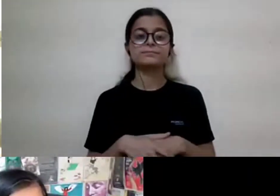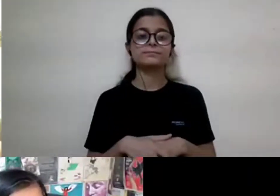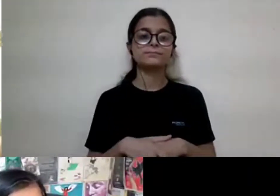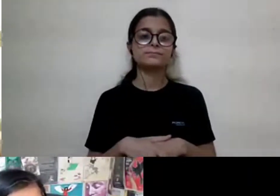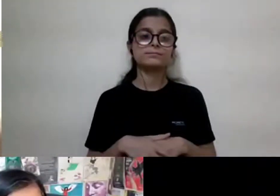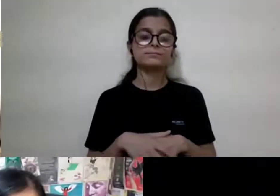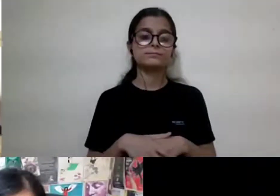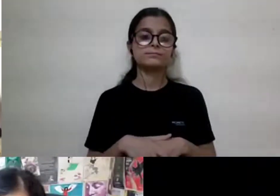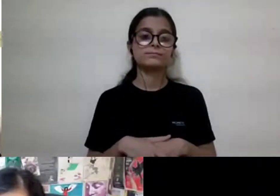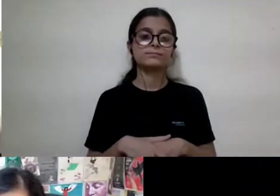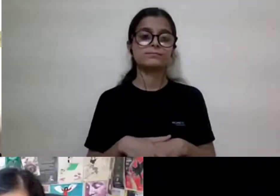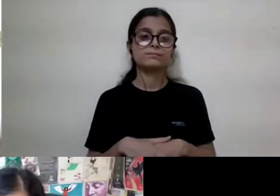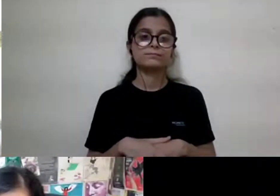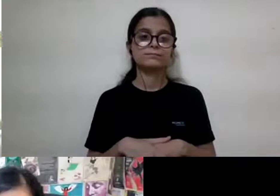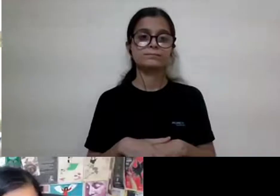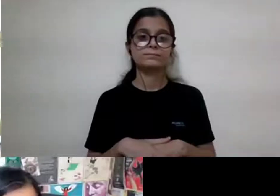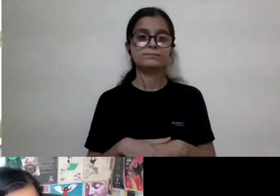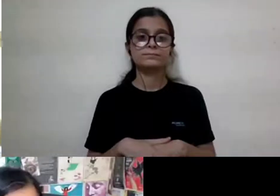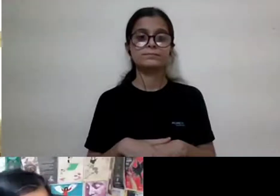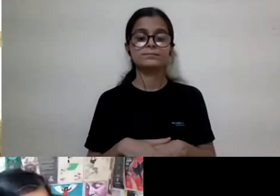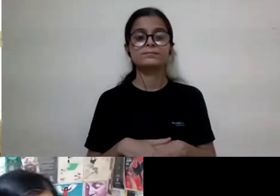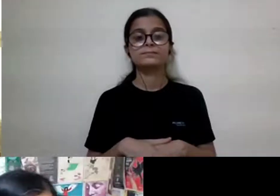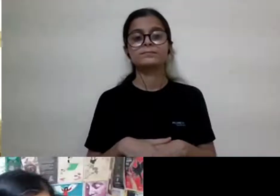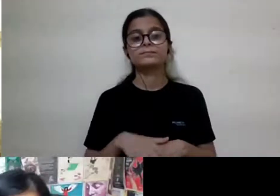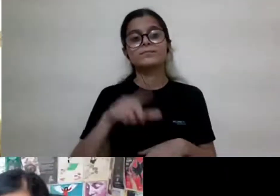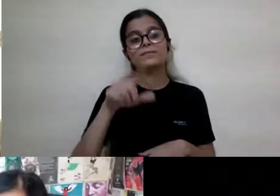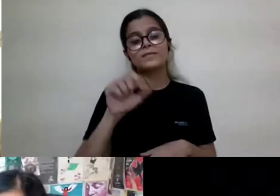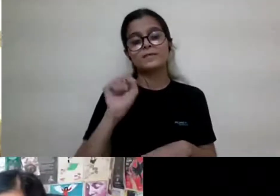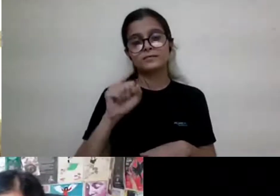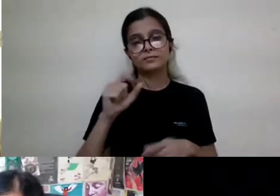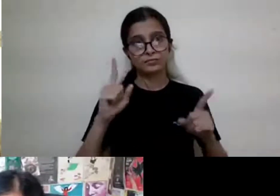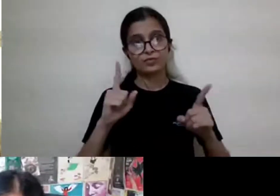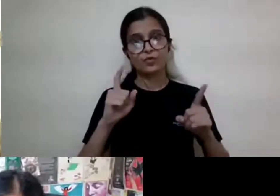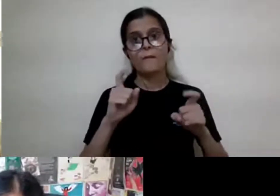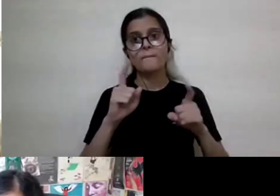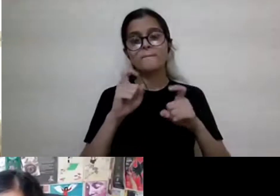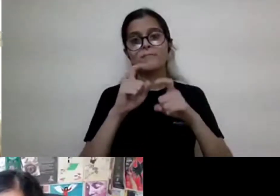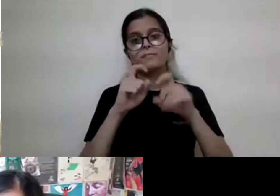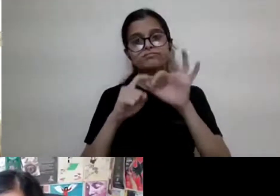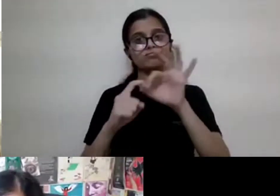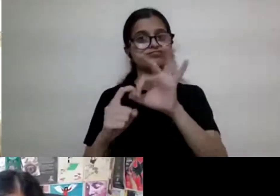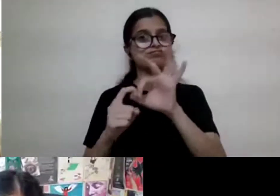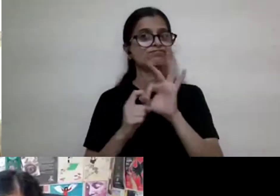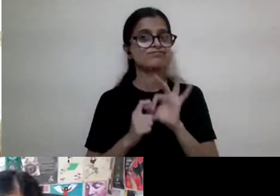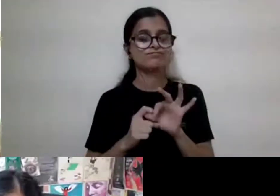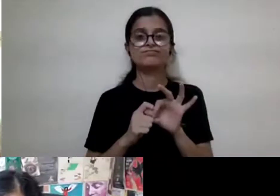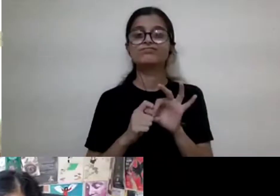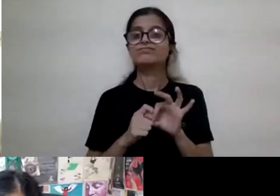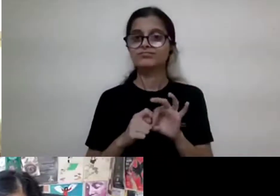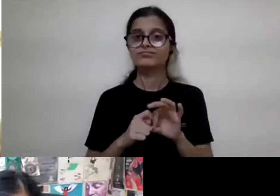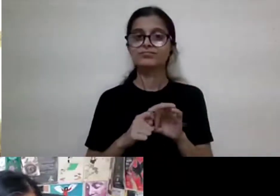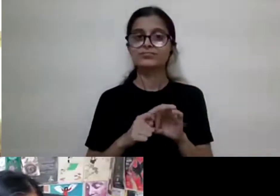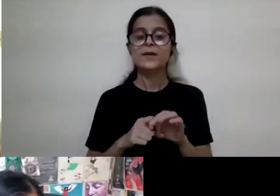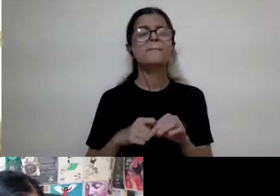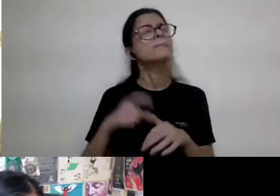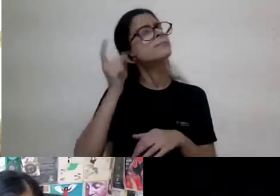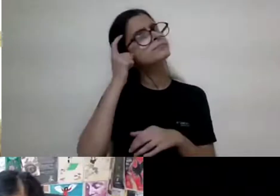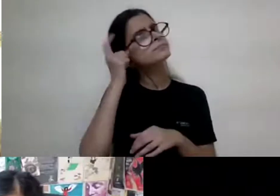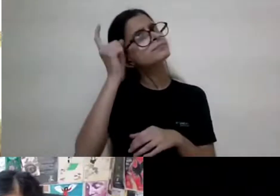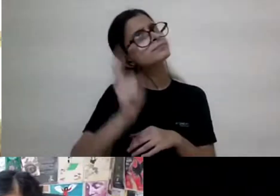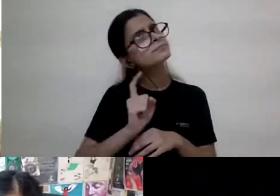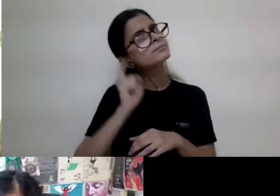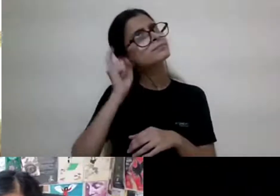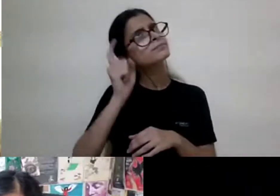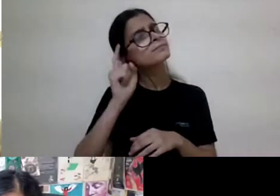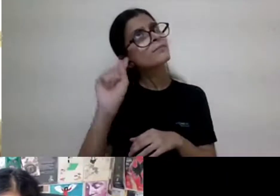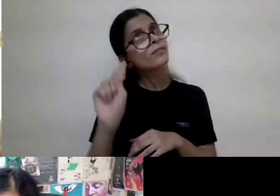In terms of feedback that you may have. Very complex question. I think, first of all,